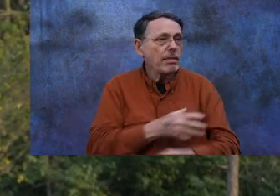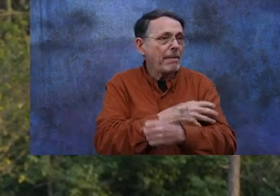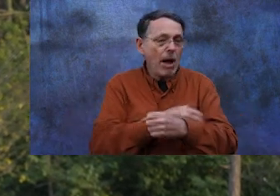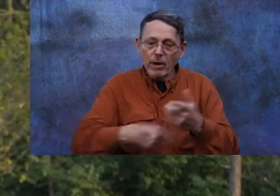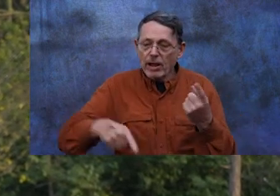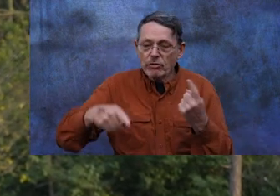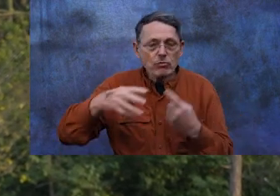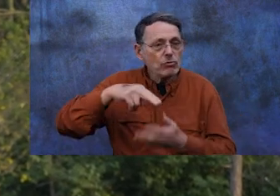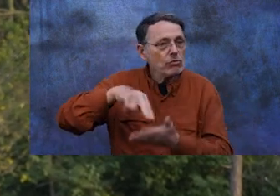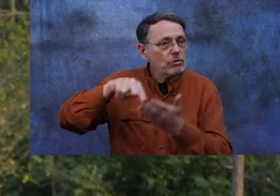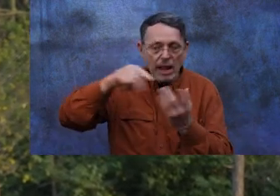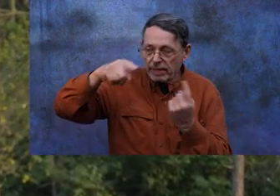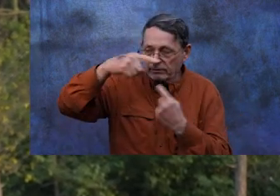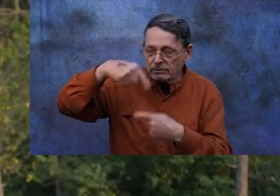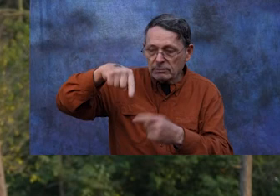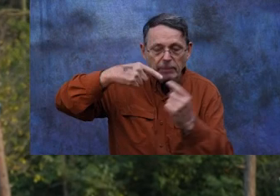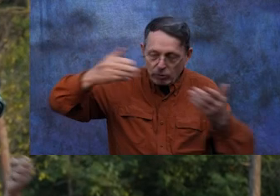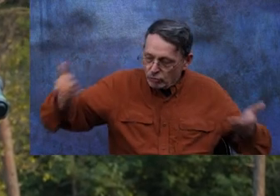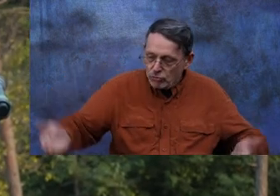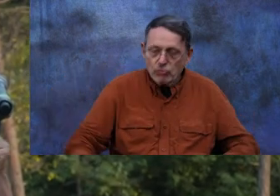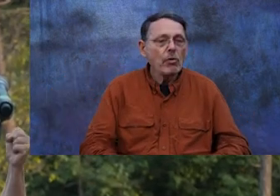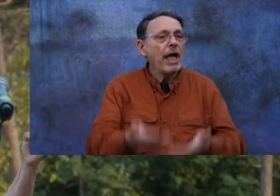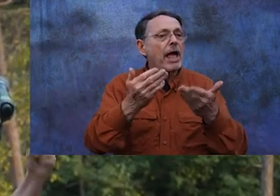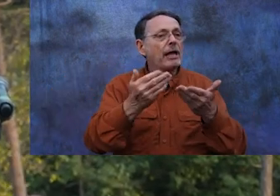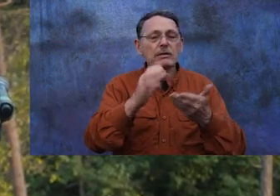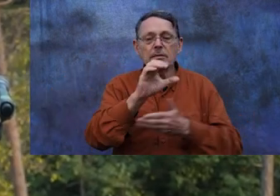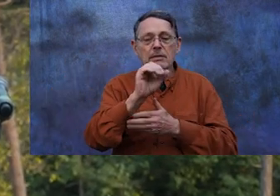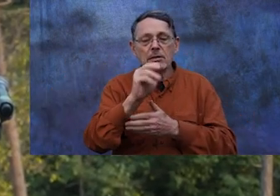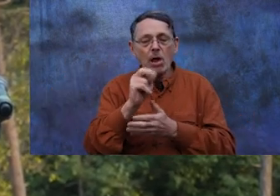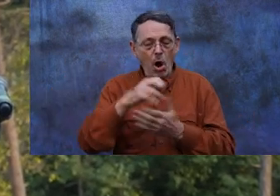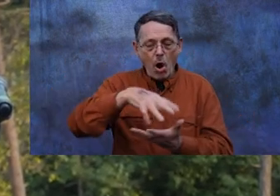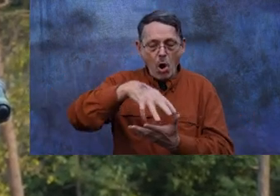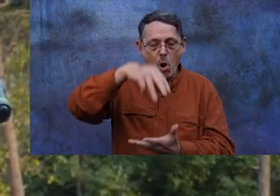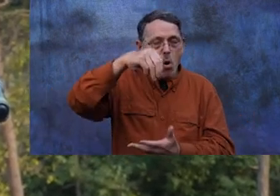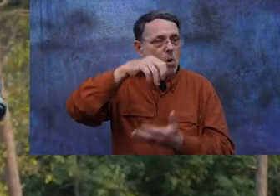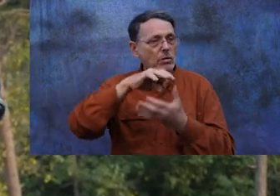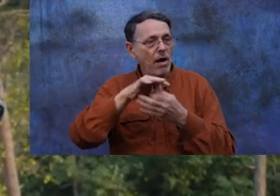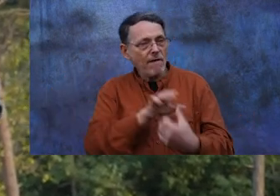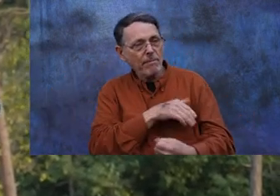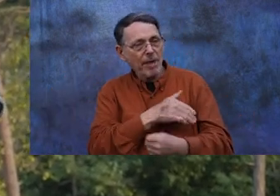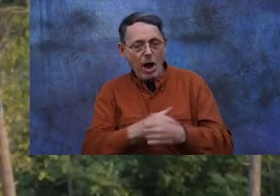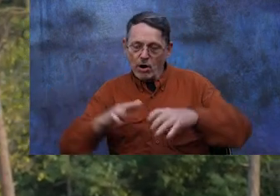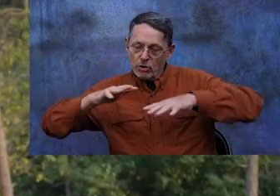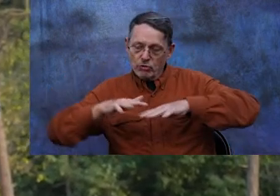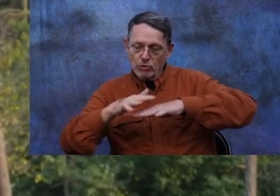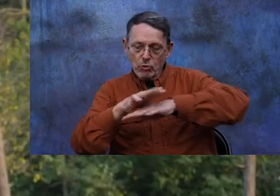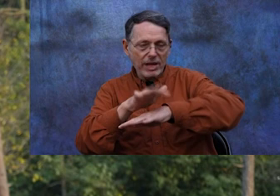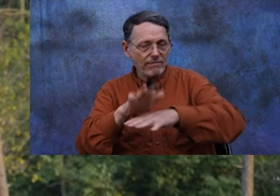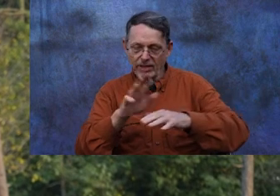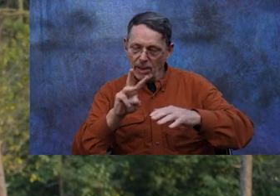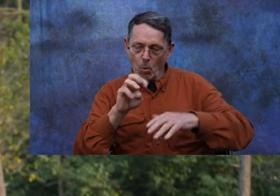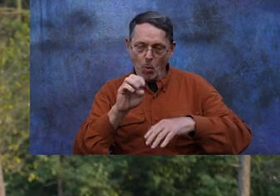and raise that cone of power to weave that web of connection that strengthens